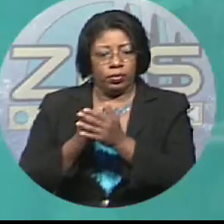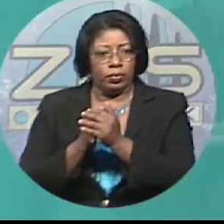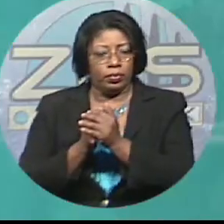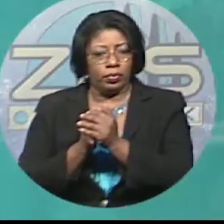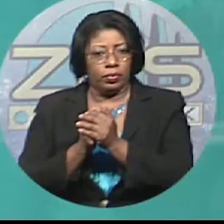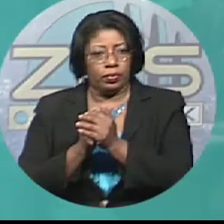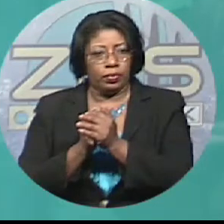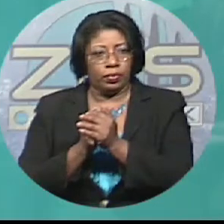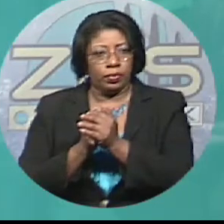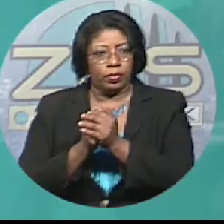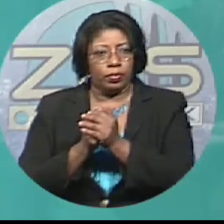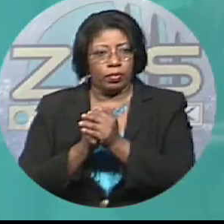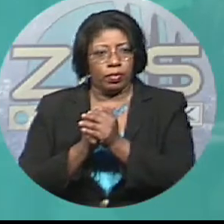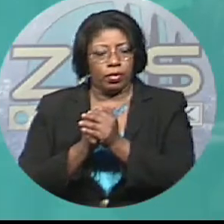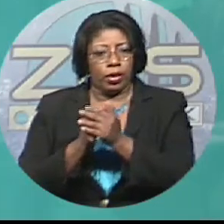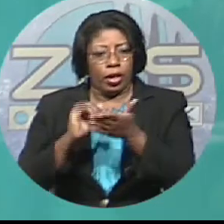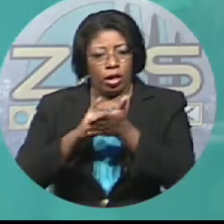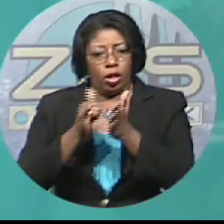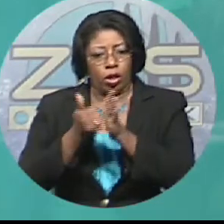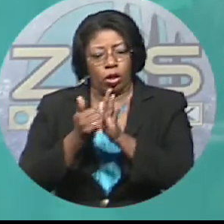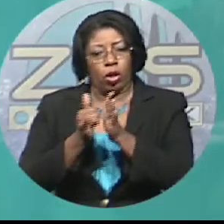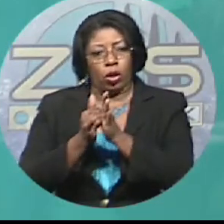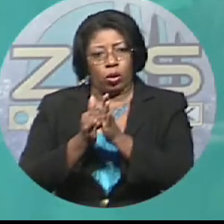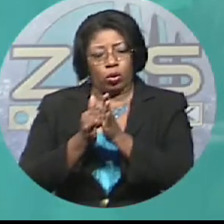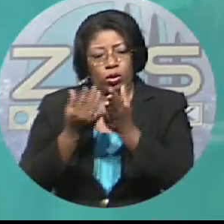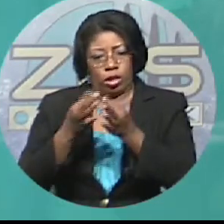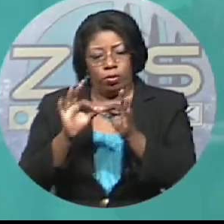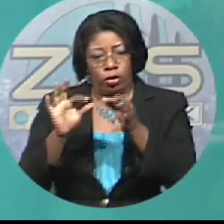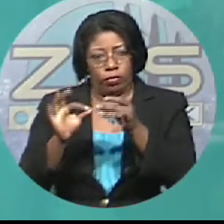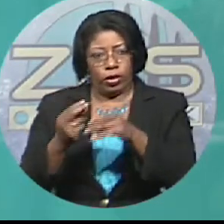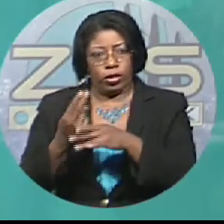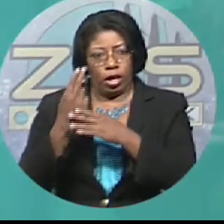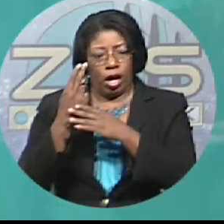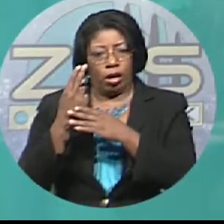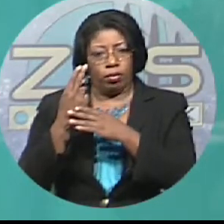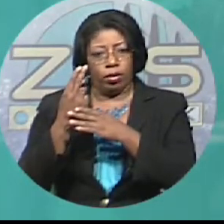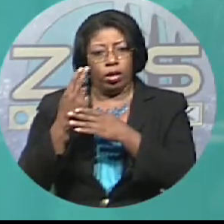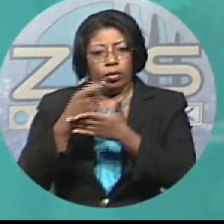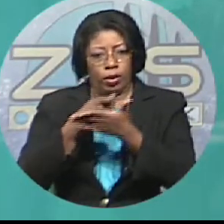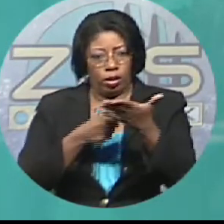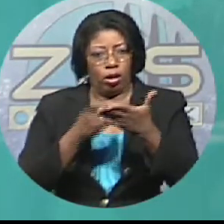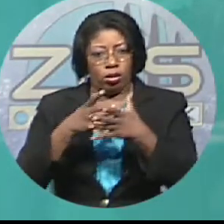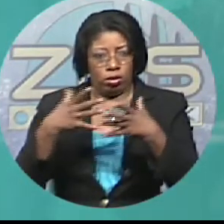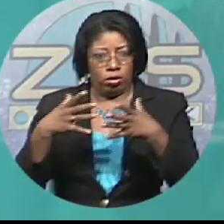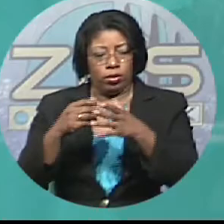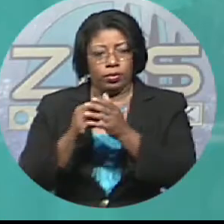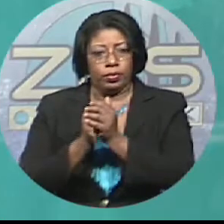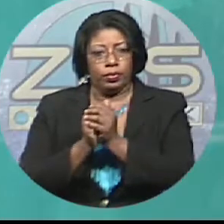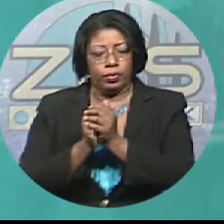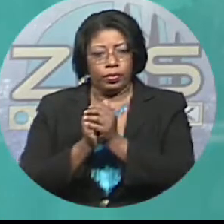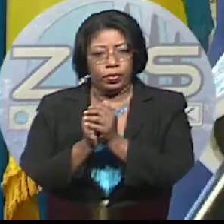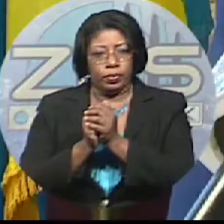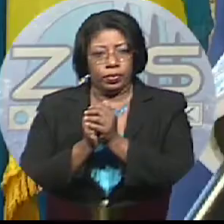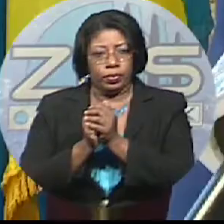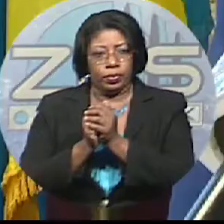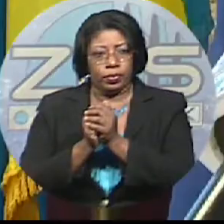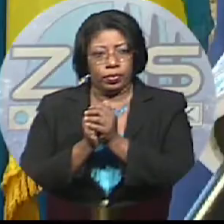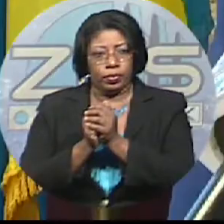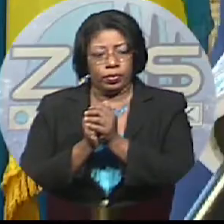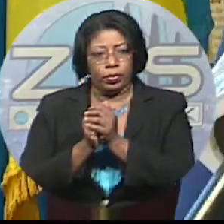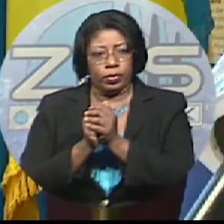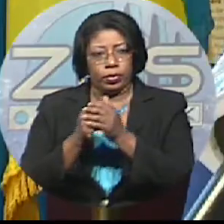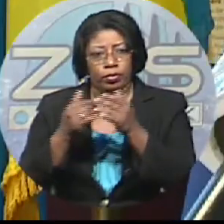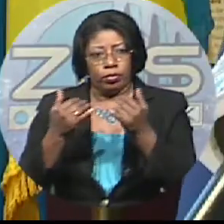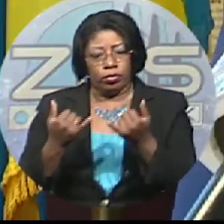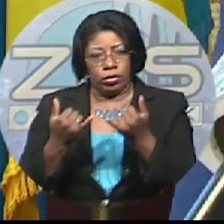And those major upgrades, he says, will come with a hefty price tag. On the eventual